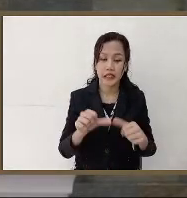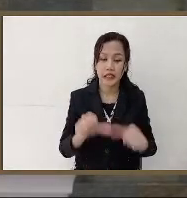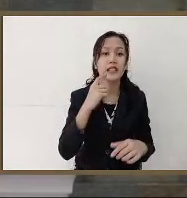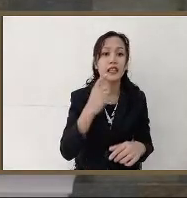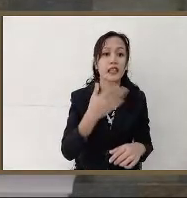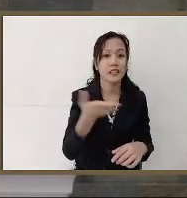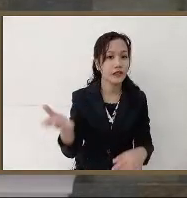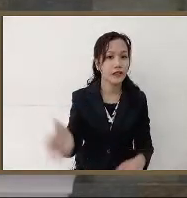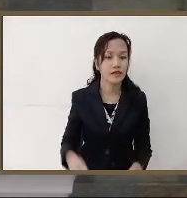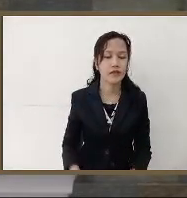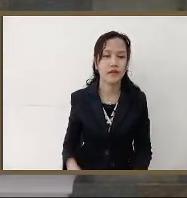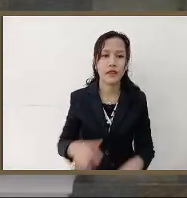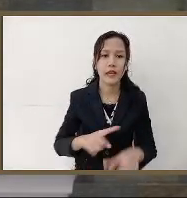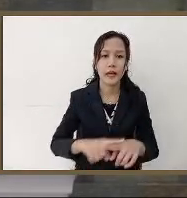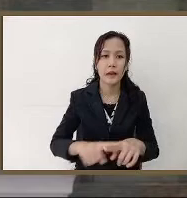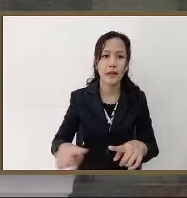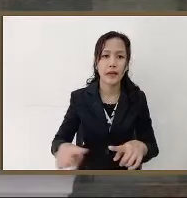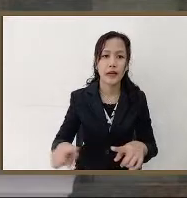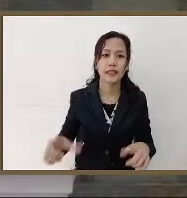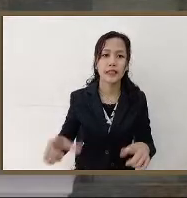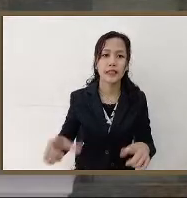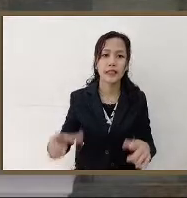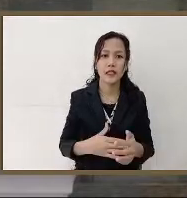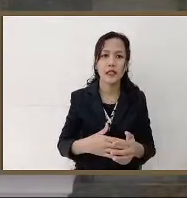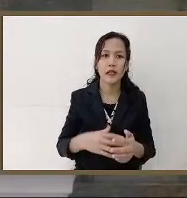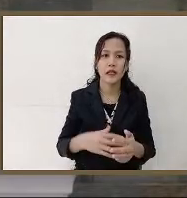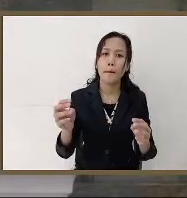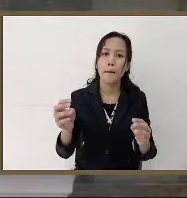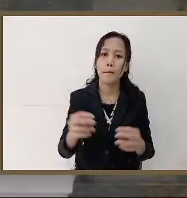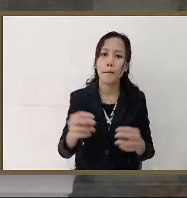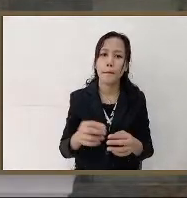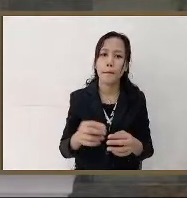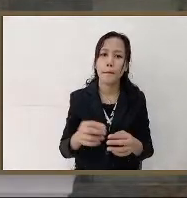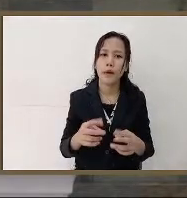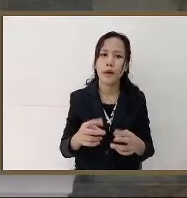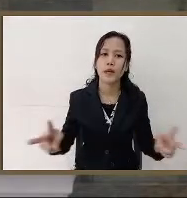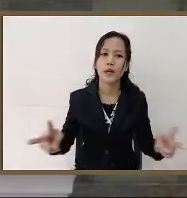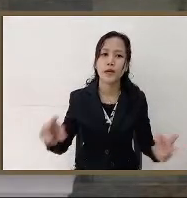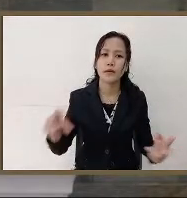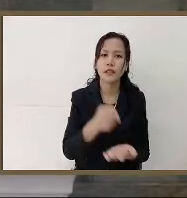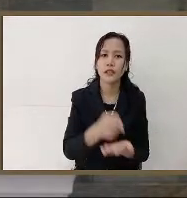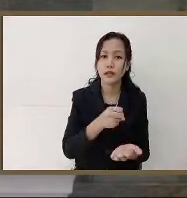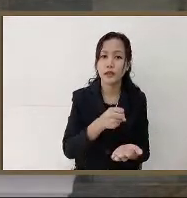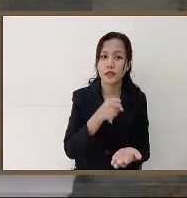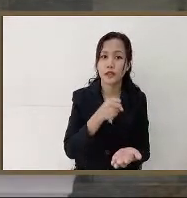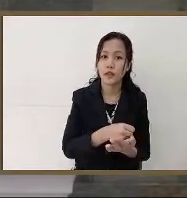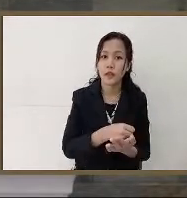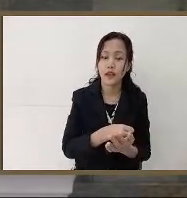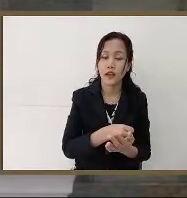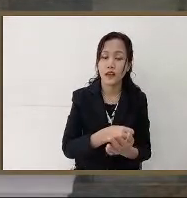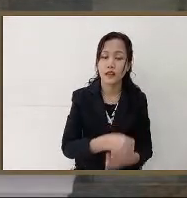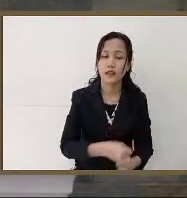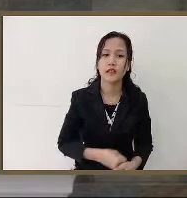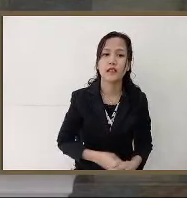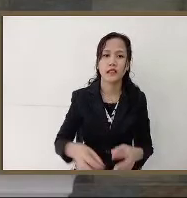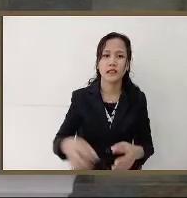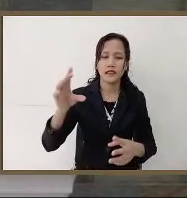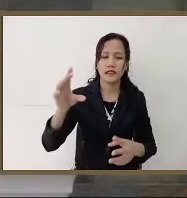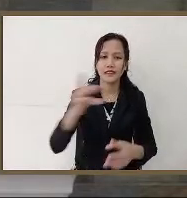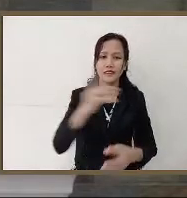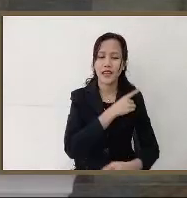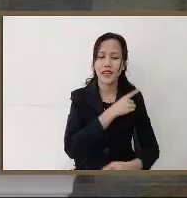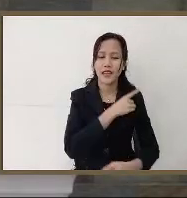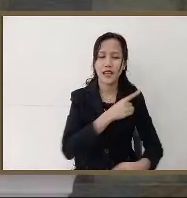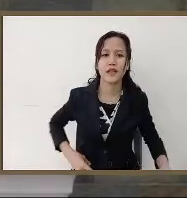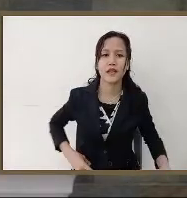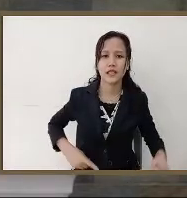main subject again of the book is all about David's trouble and David's